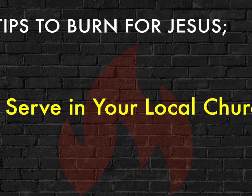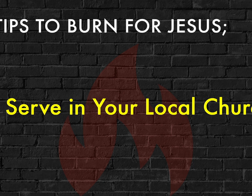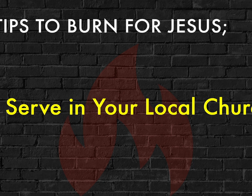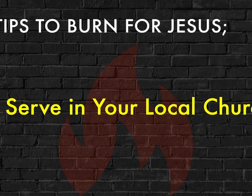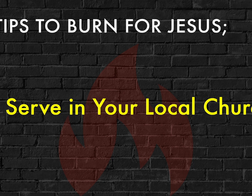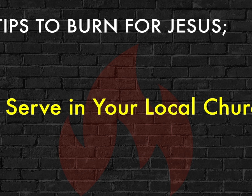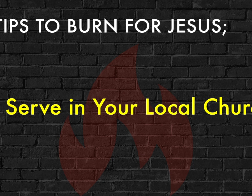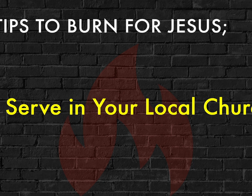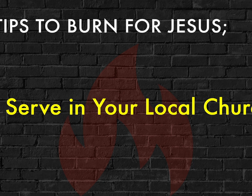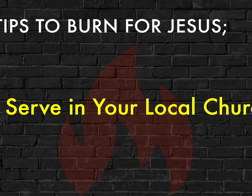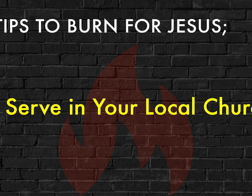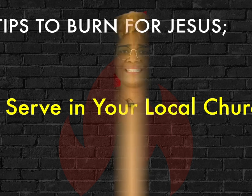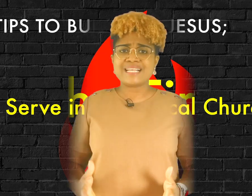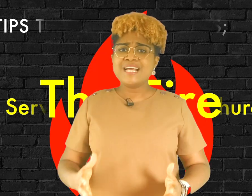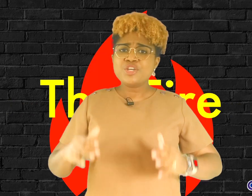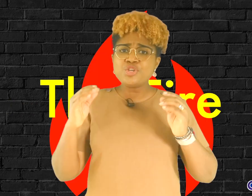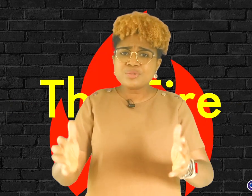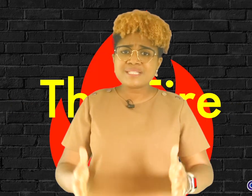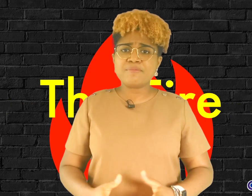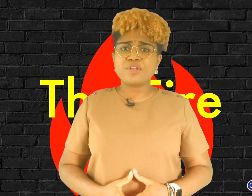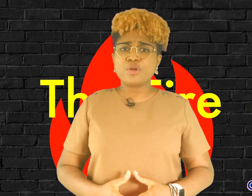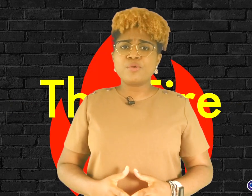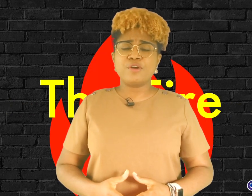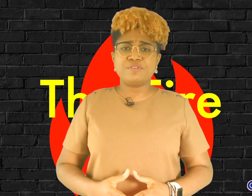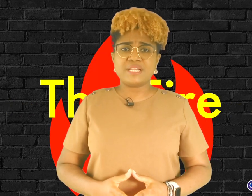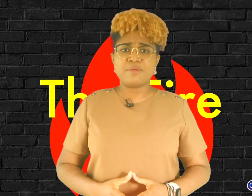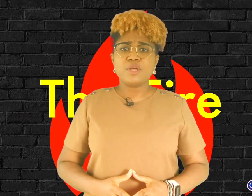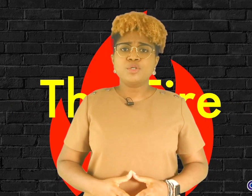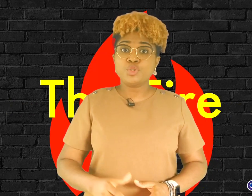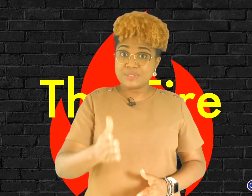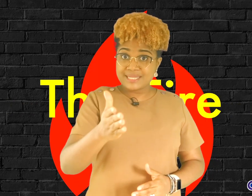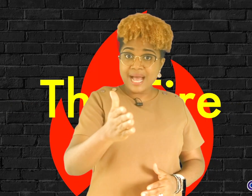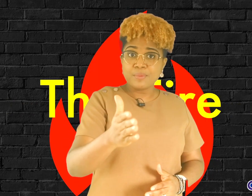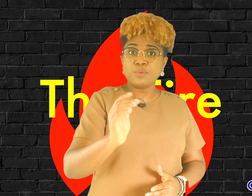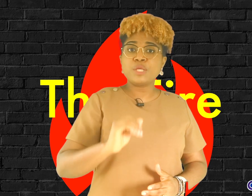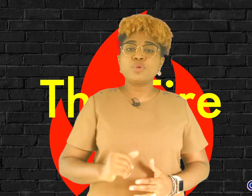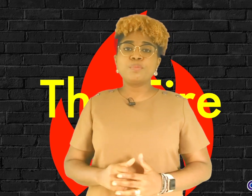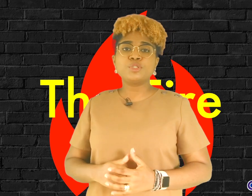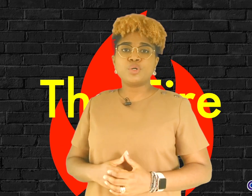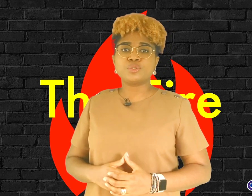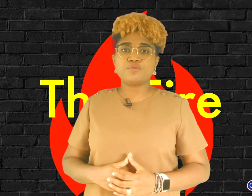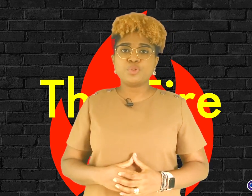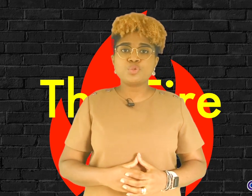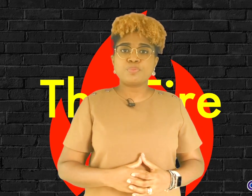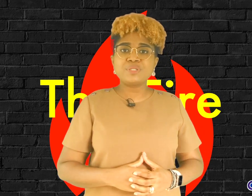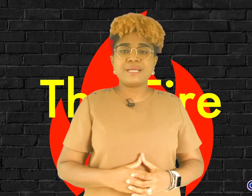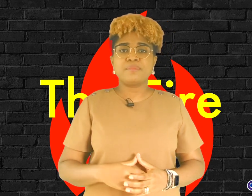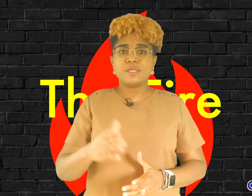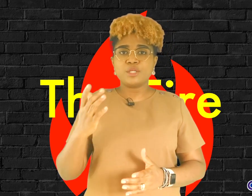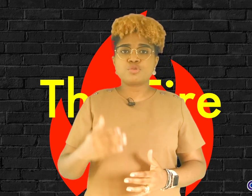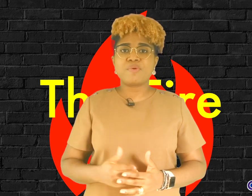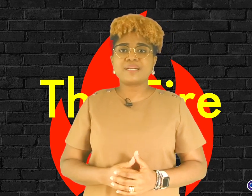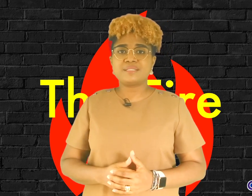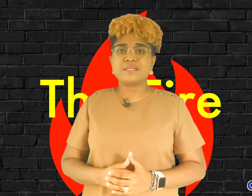you an abundance of gifts and talents. Use them for the glory of his name. You will see how he will open doors for you to put